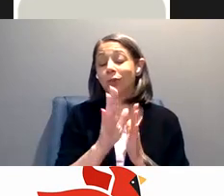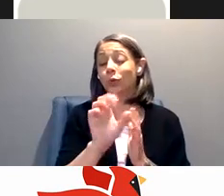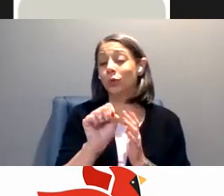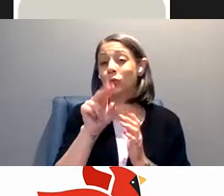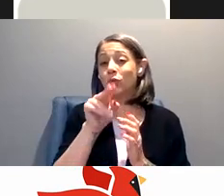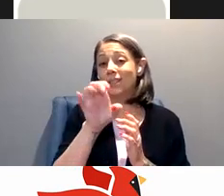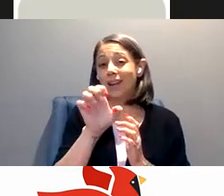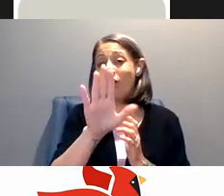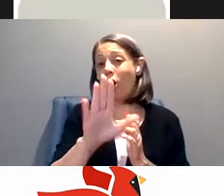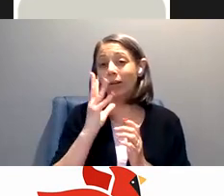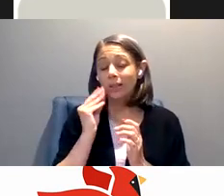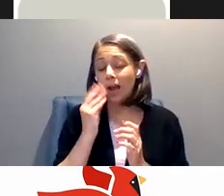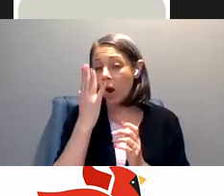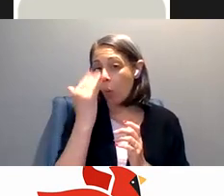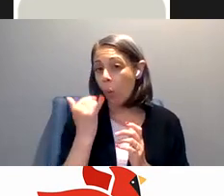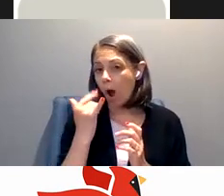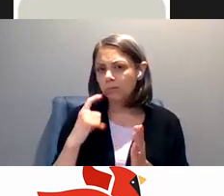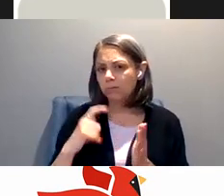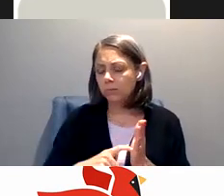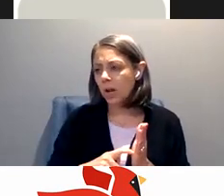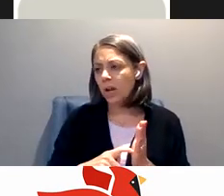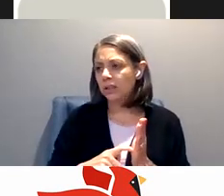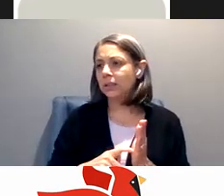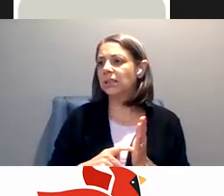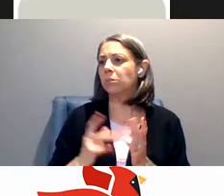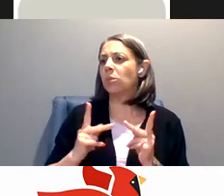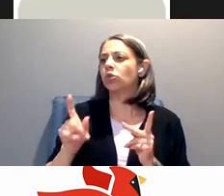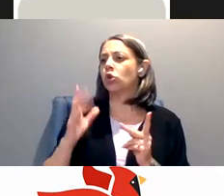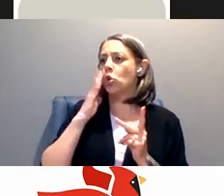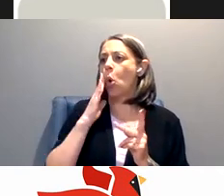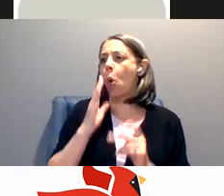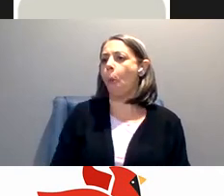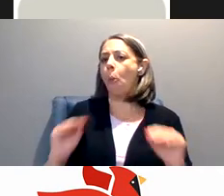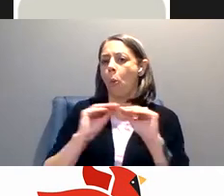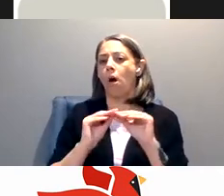out to her and the agency as something that more folks should know more about.